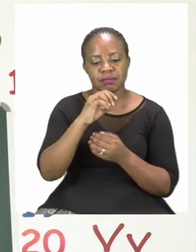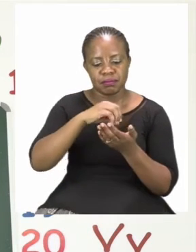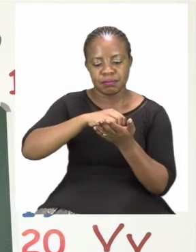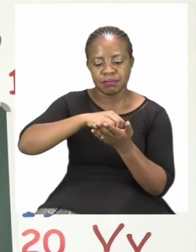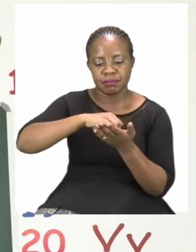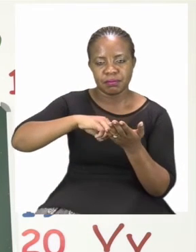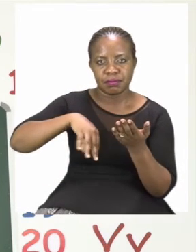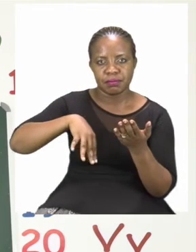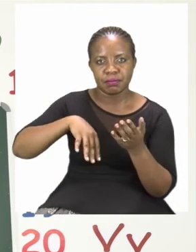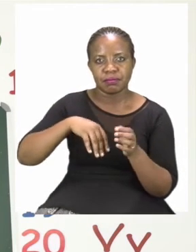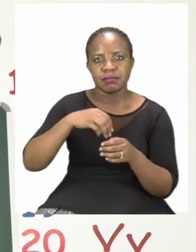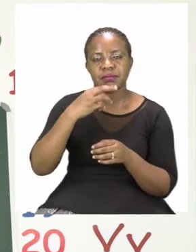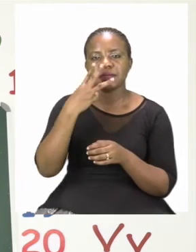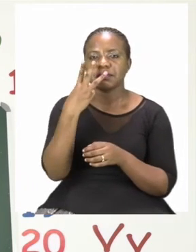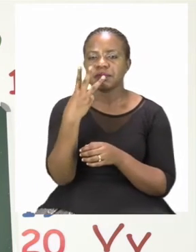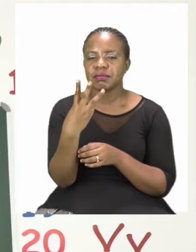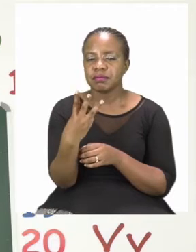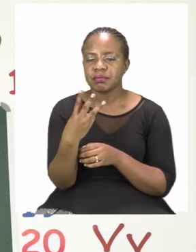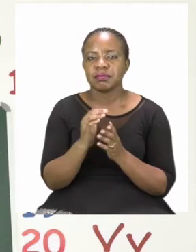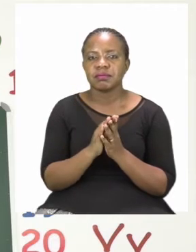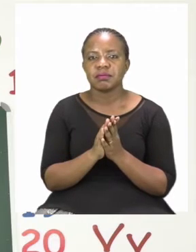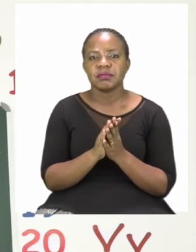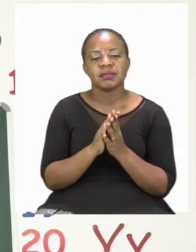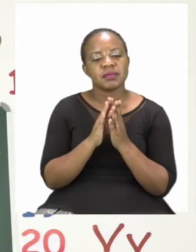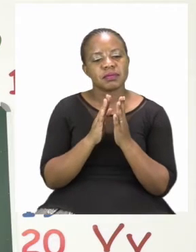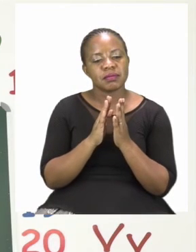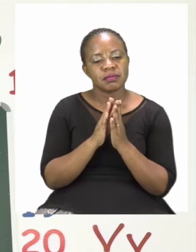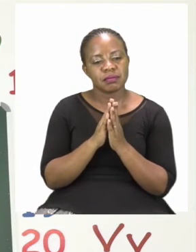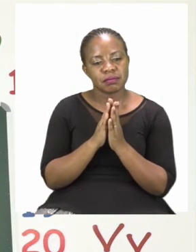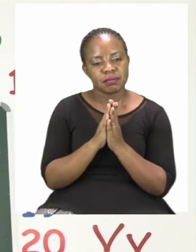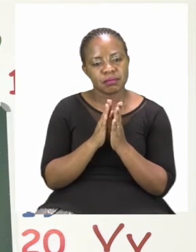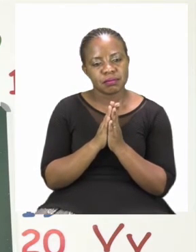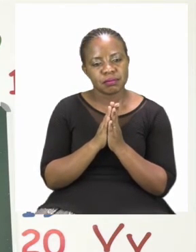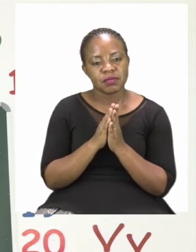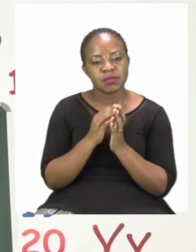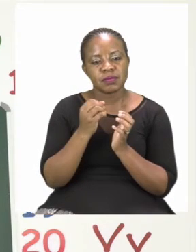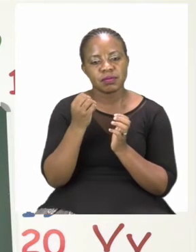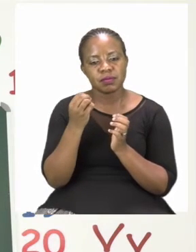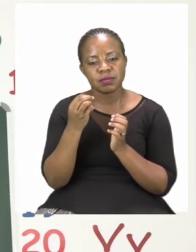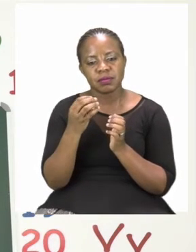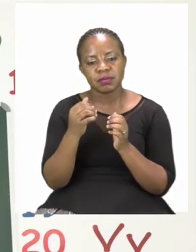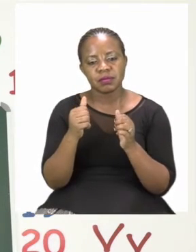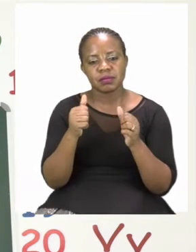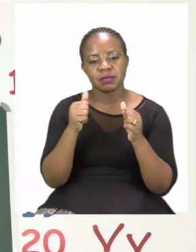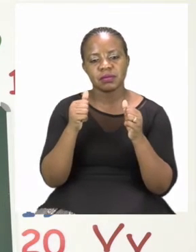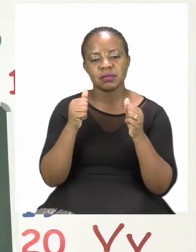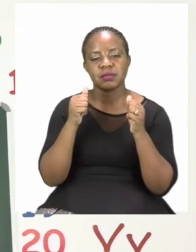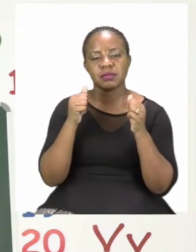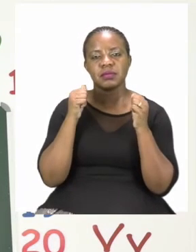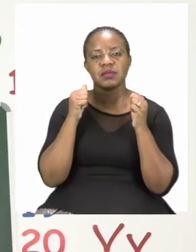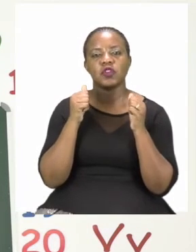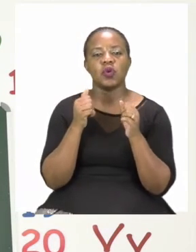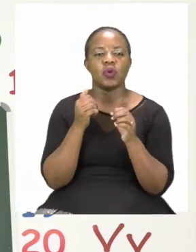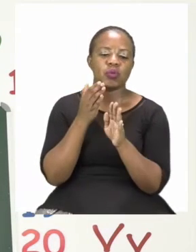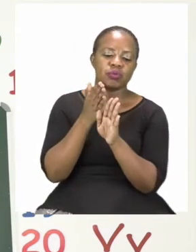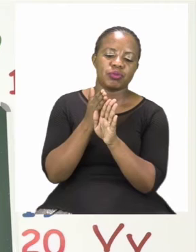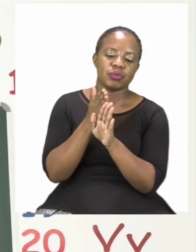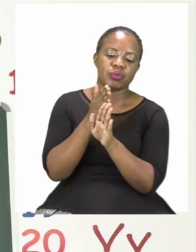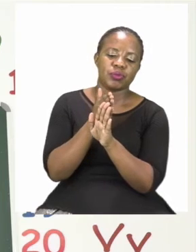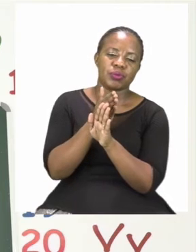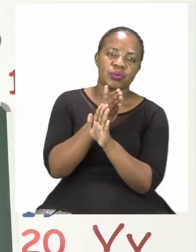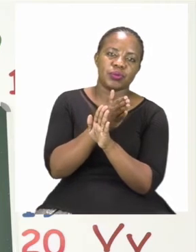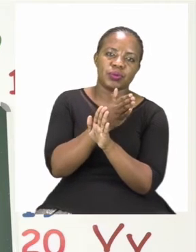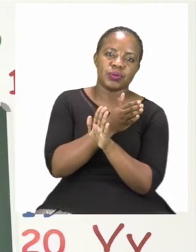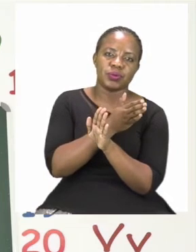3. So that means we are still counting backwards. So we are going to start from this